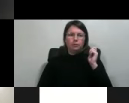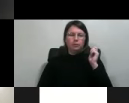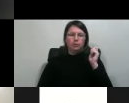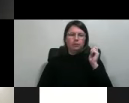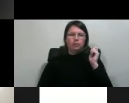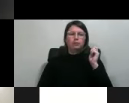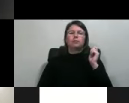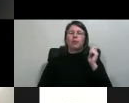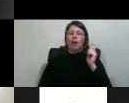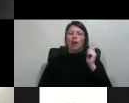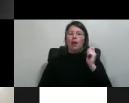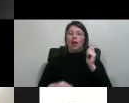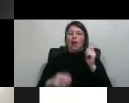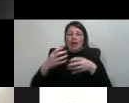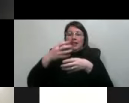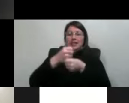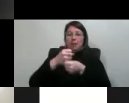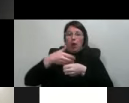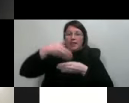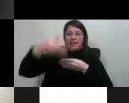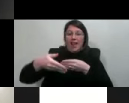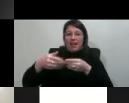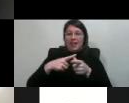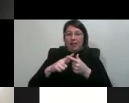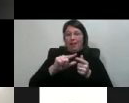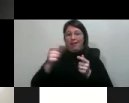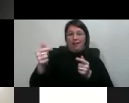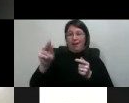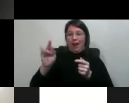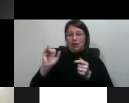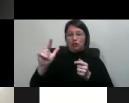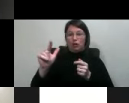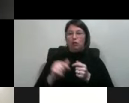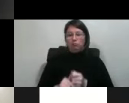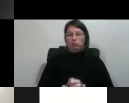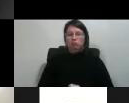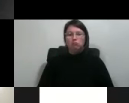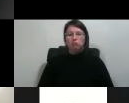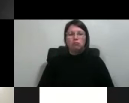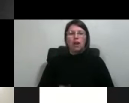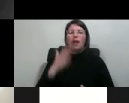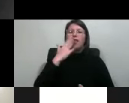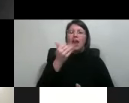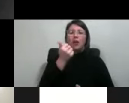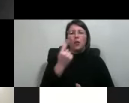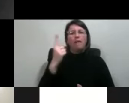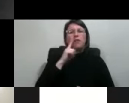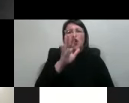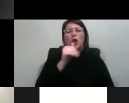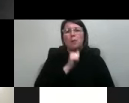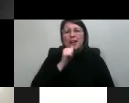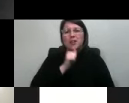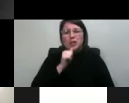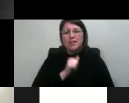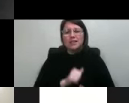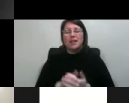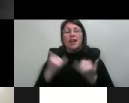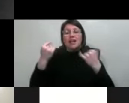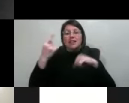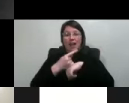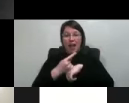And then we'll just summarize next steps, and then I'll hand this back to Angel. Thank you everyone for your patience, by the way. So